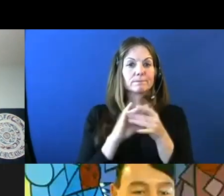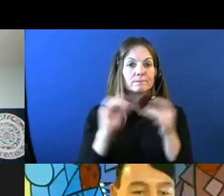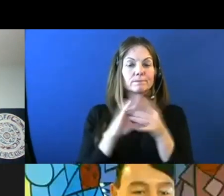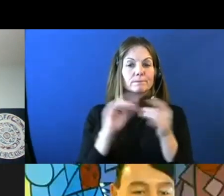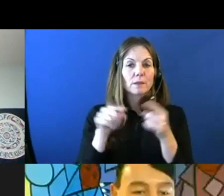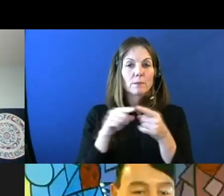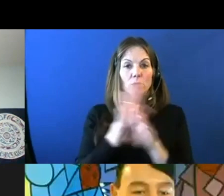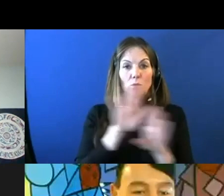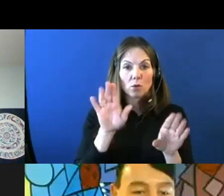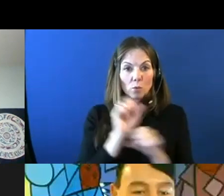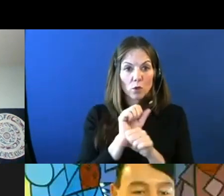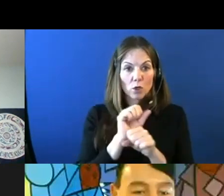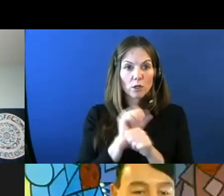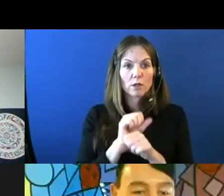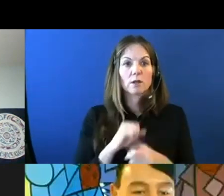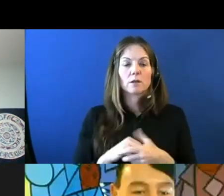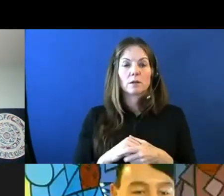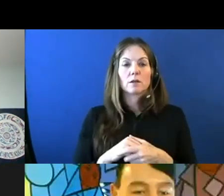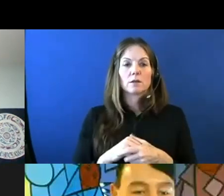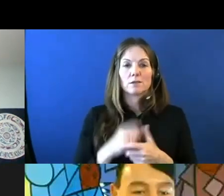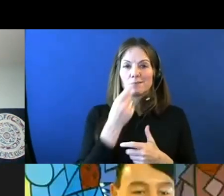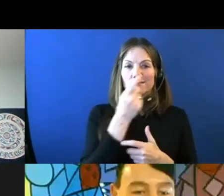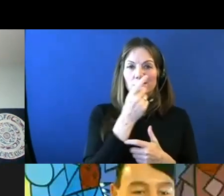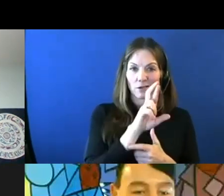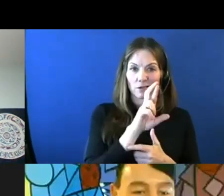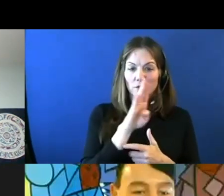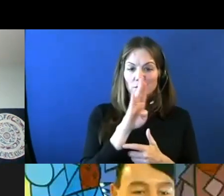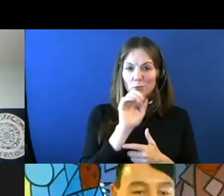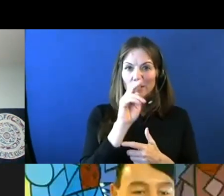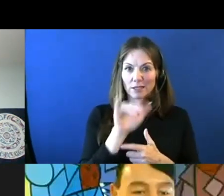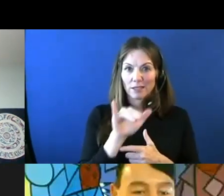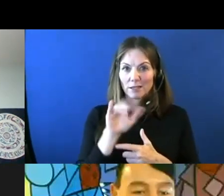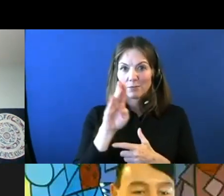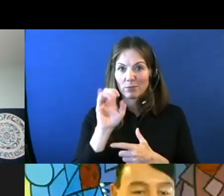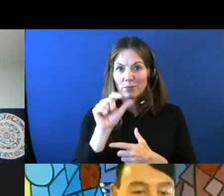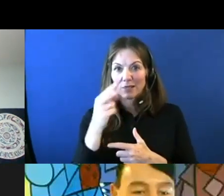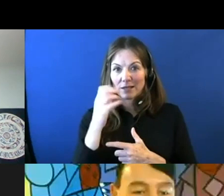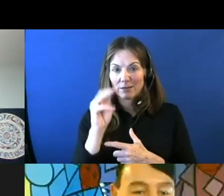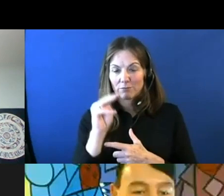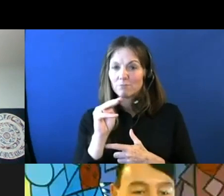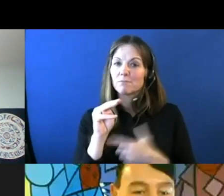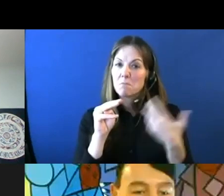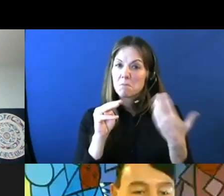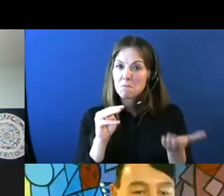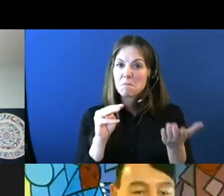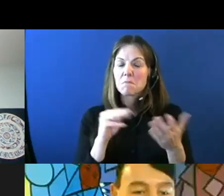course Dr. Brittany Bingham, when we were able to announce in partnership with